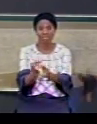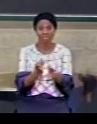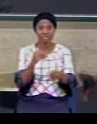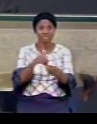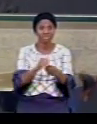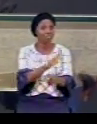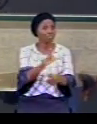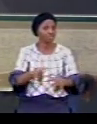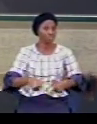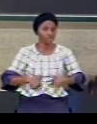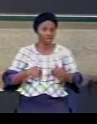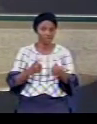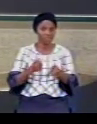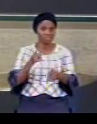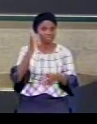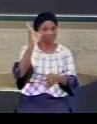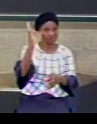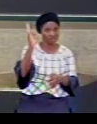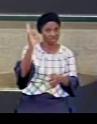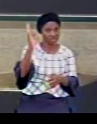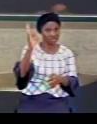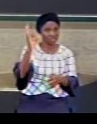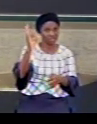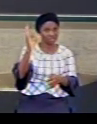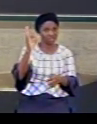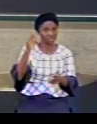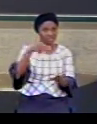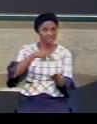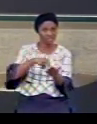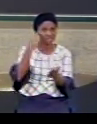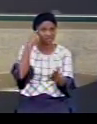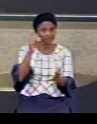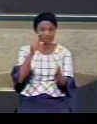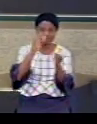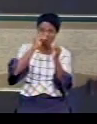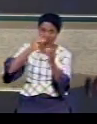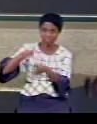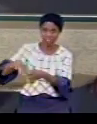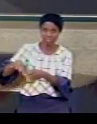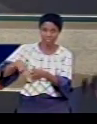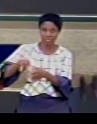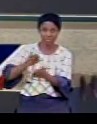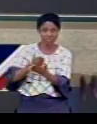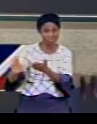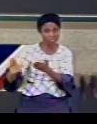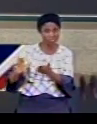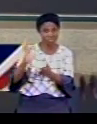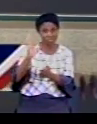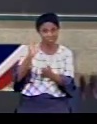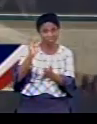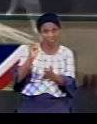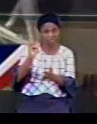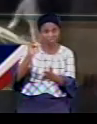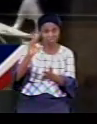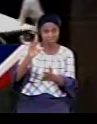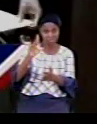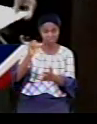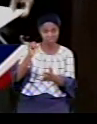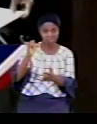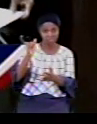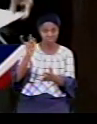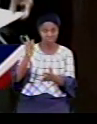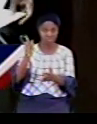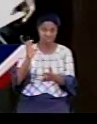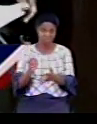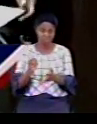Faith, F, forsake all known sins. If faith